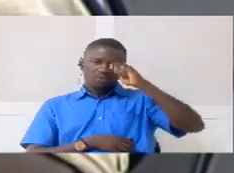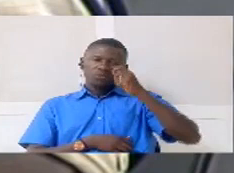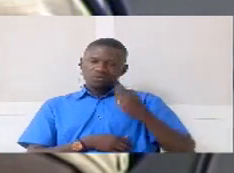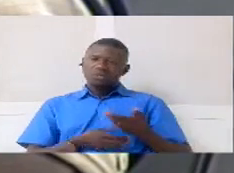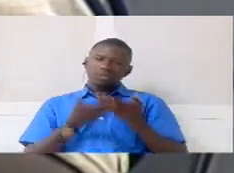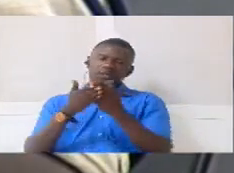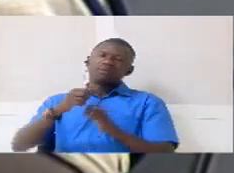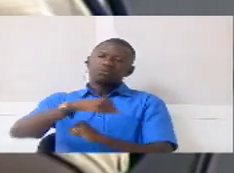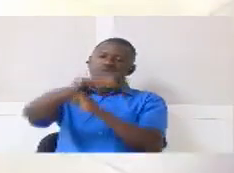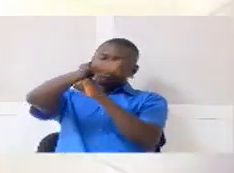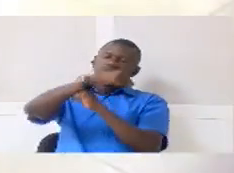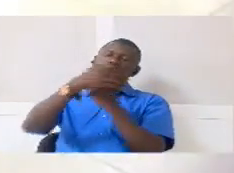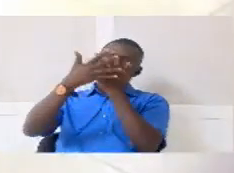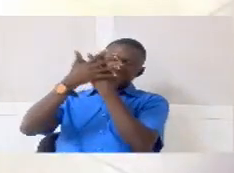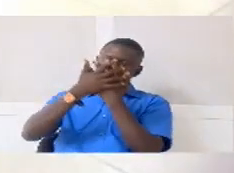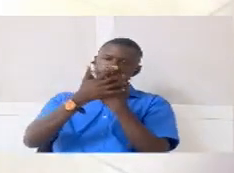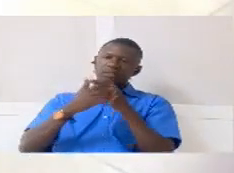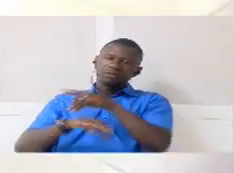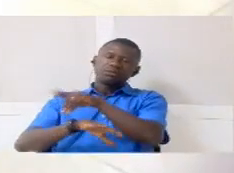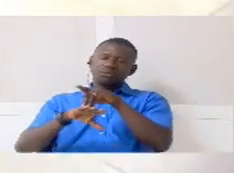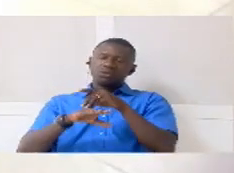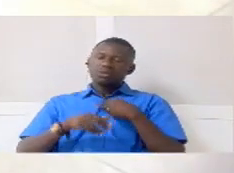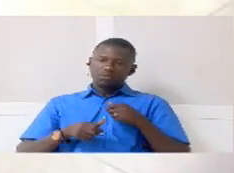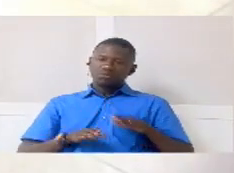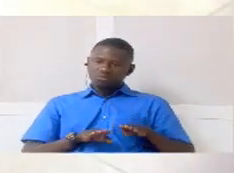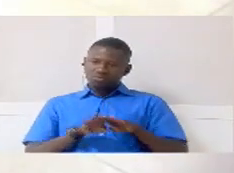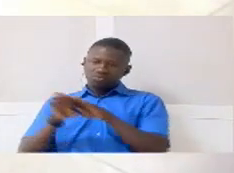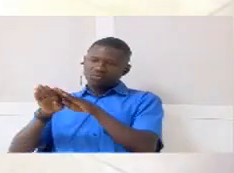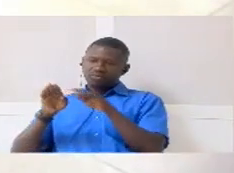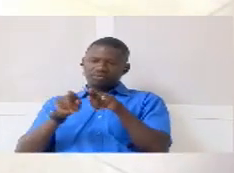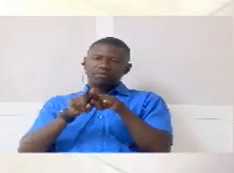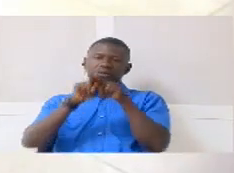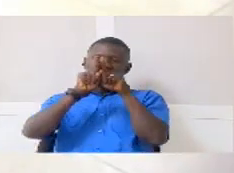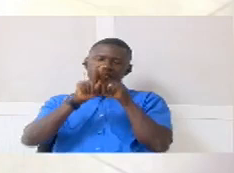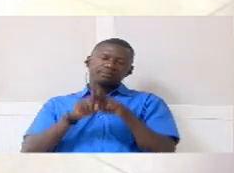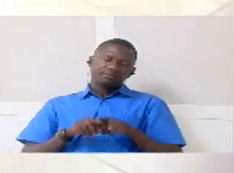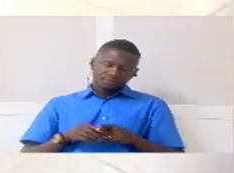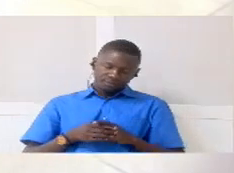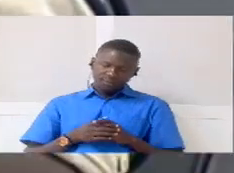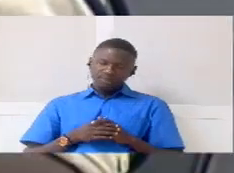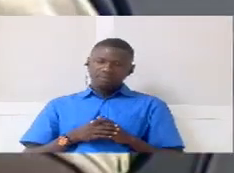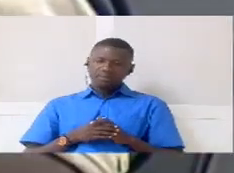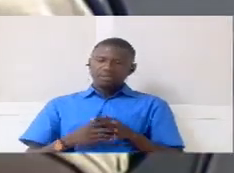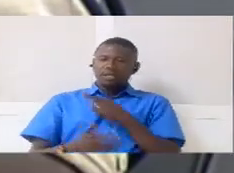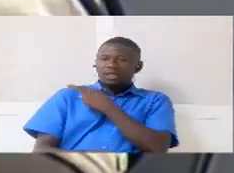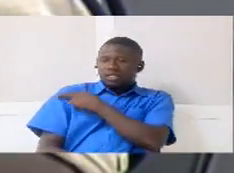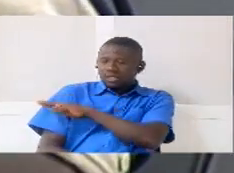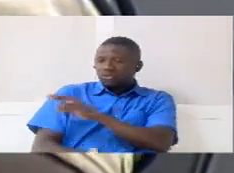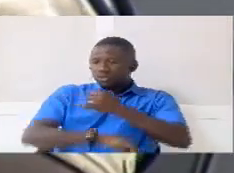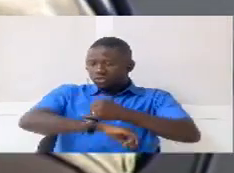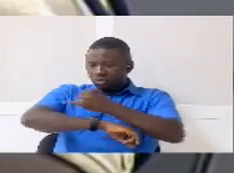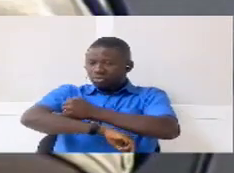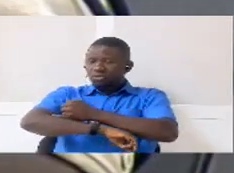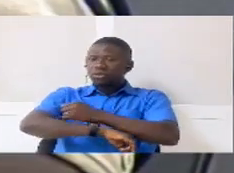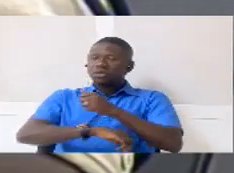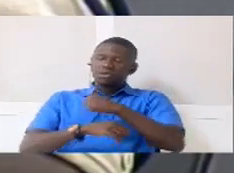assistance to the prison department so that we can move along. Religious institutional and any other organizational fana ibulosoto porka prison zema.